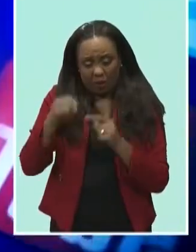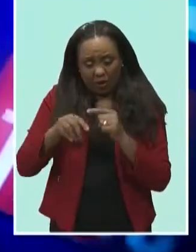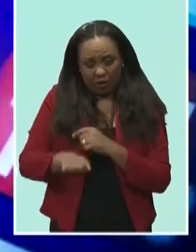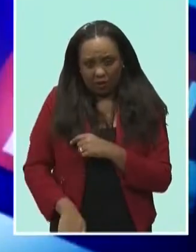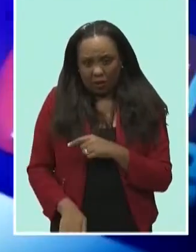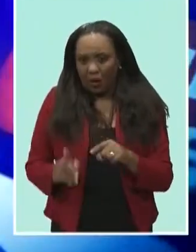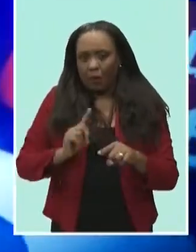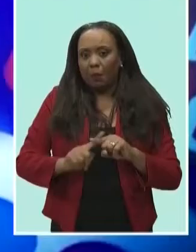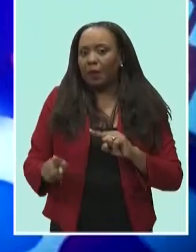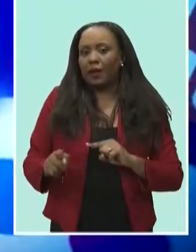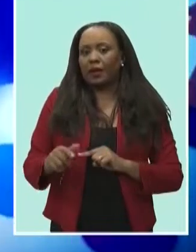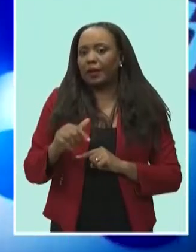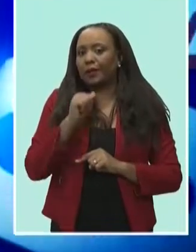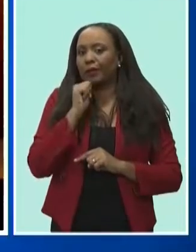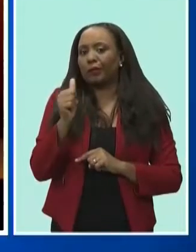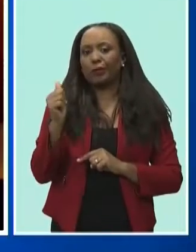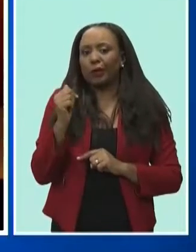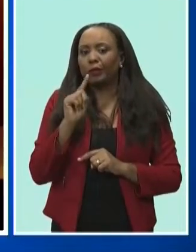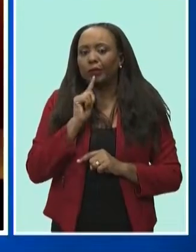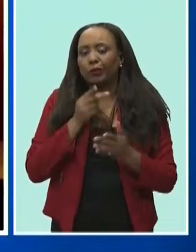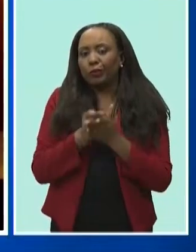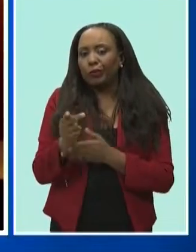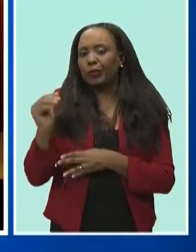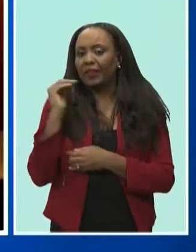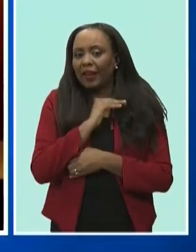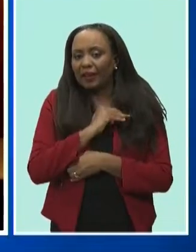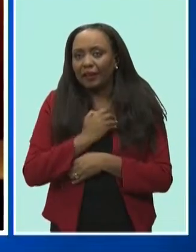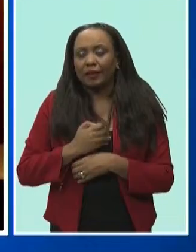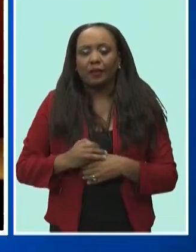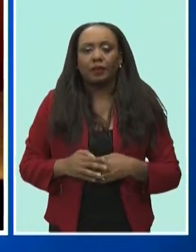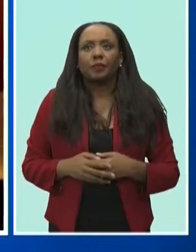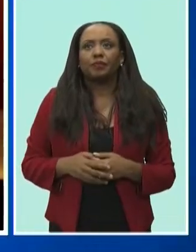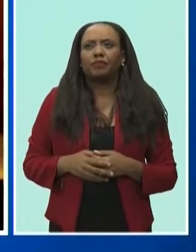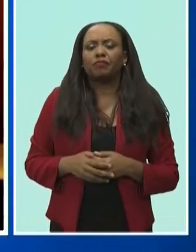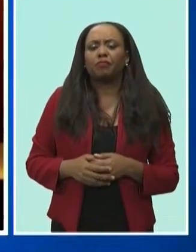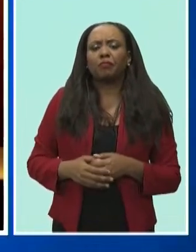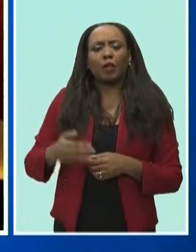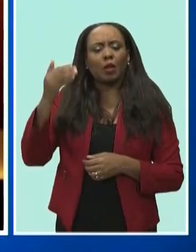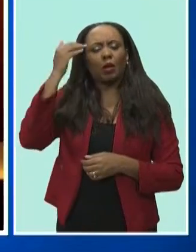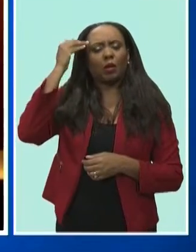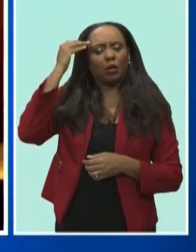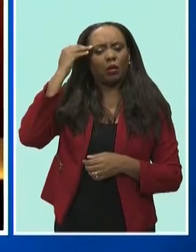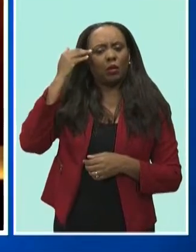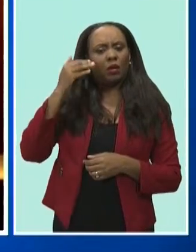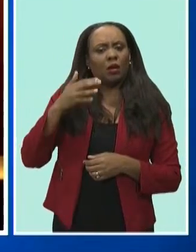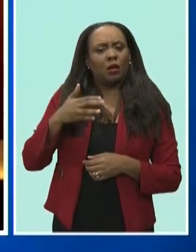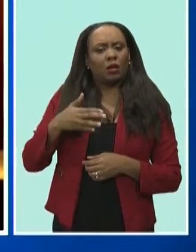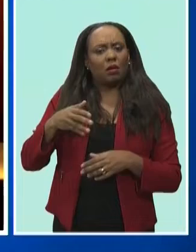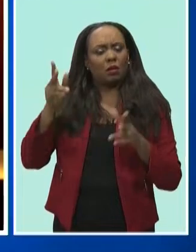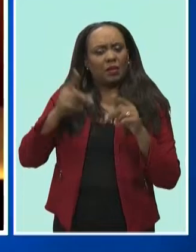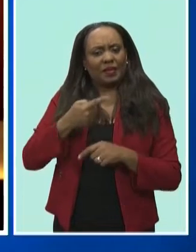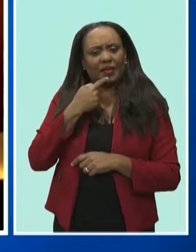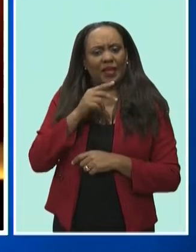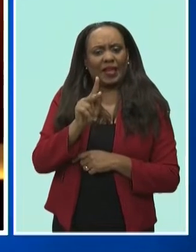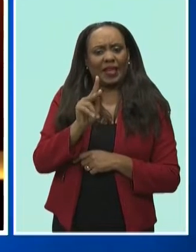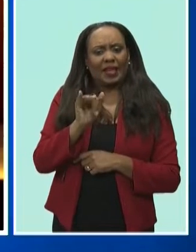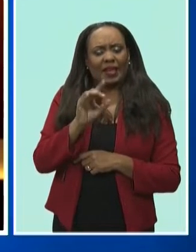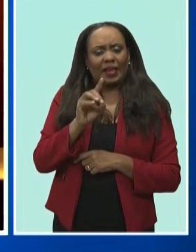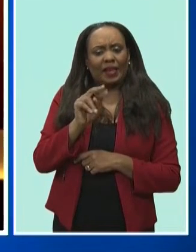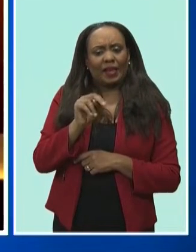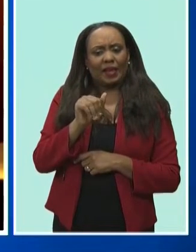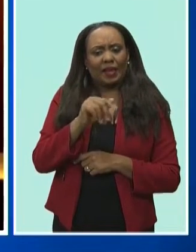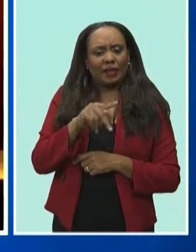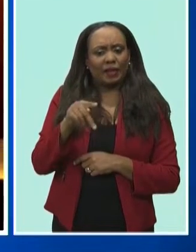imposter. Here's that clip. We had this child who said he ran away. He said he was kidnapped. It looks like back in 2011 he was